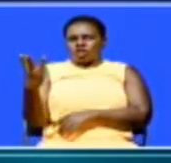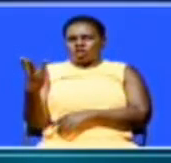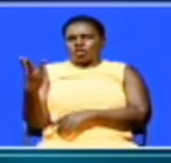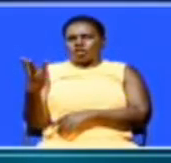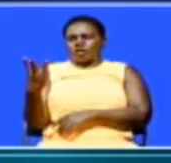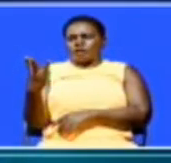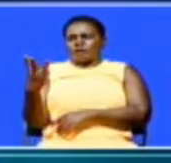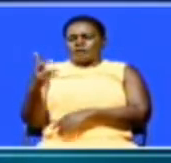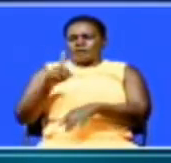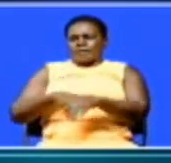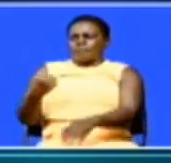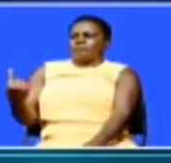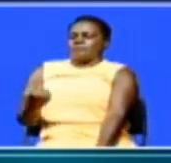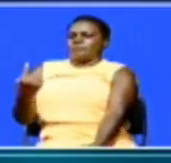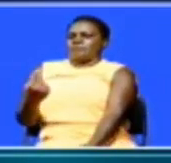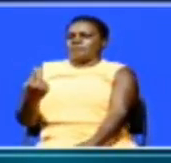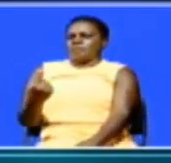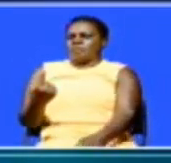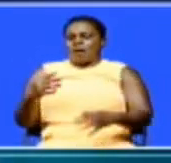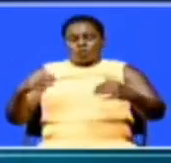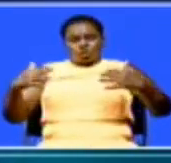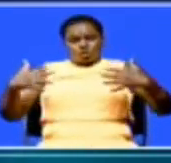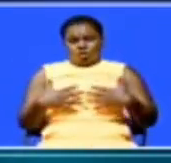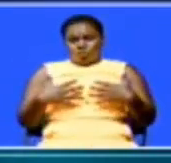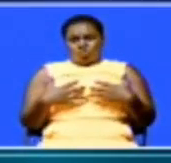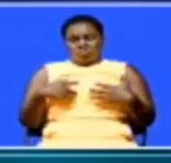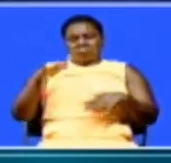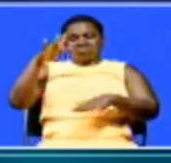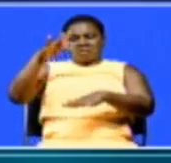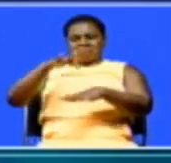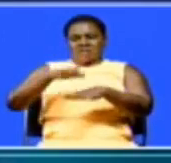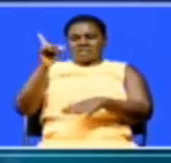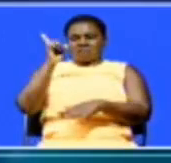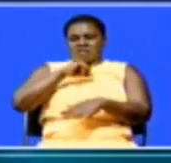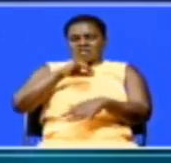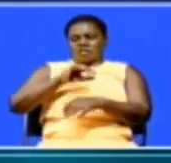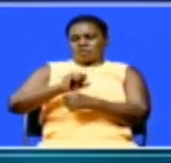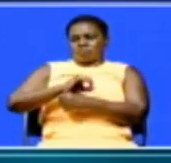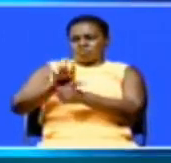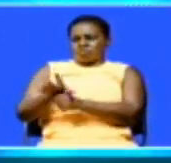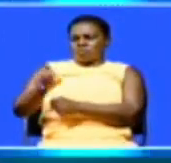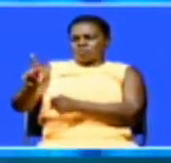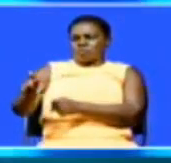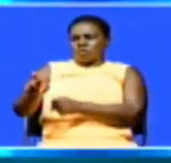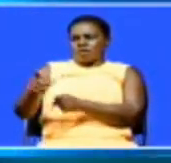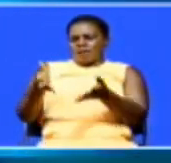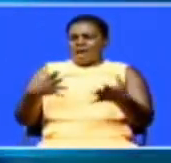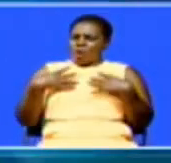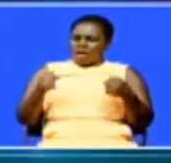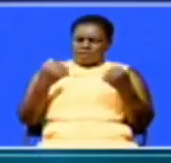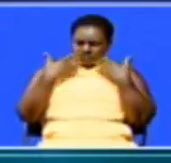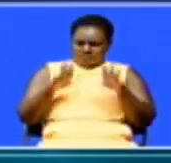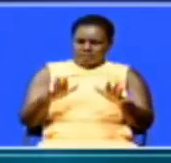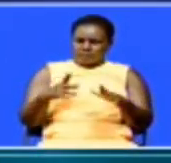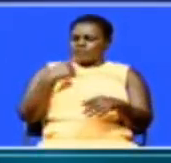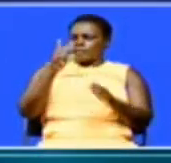as she was self-isolating, reality dawned on her that she had contracted COVID-19. Our recovered Winnie now tells us her